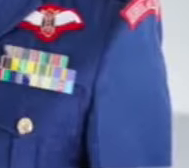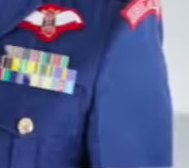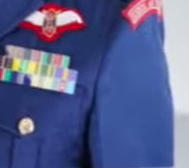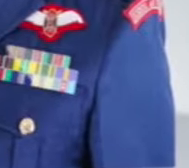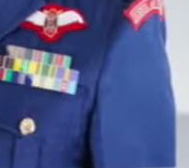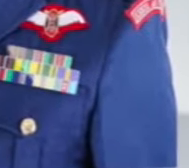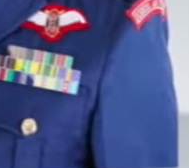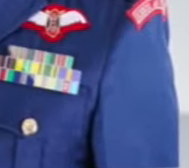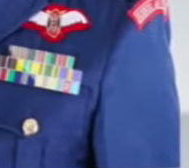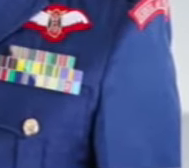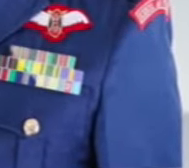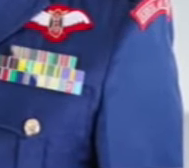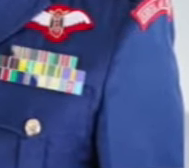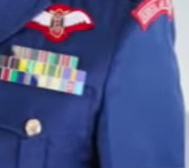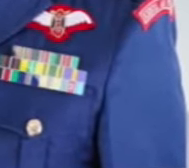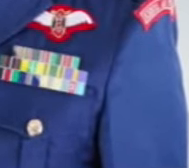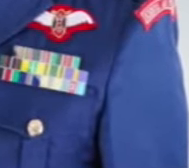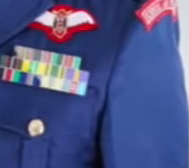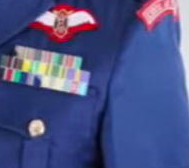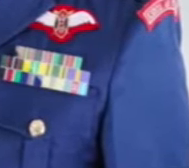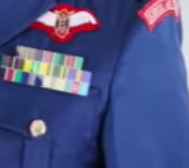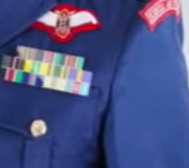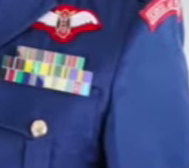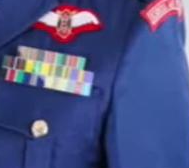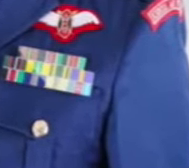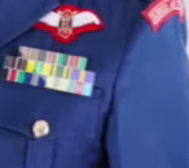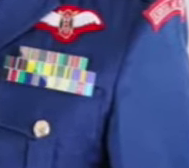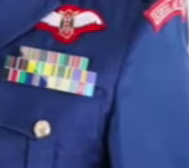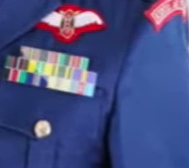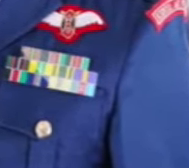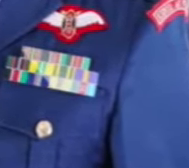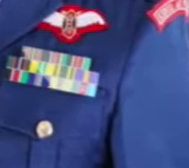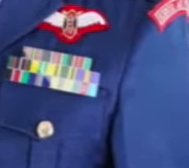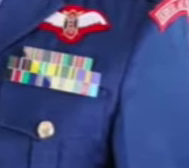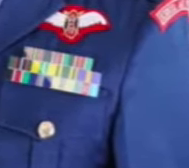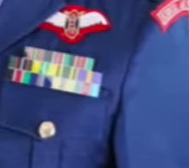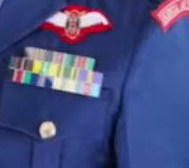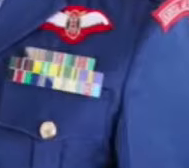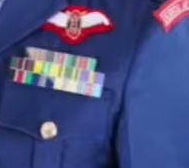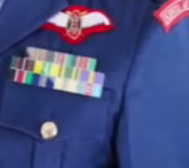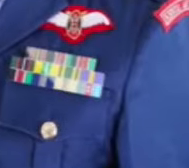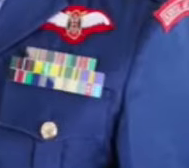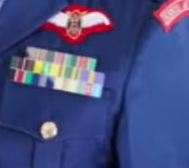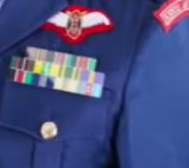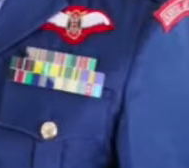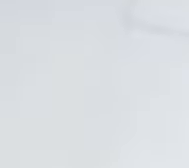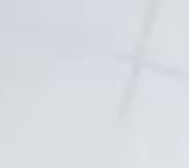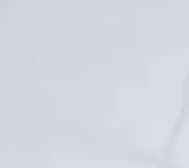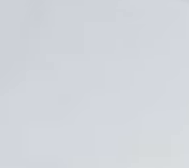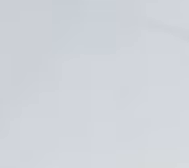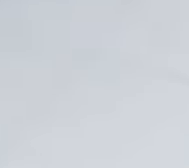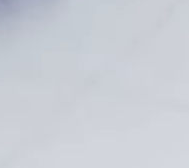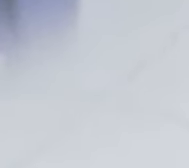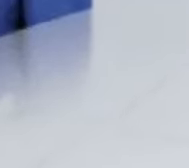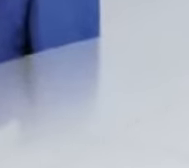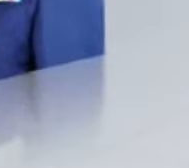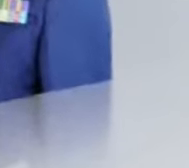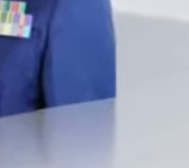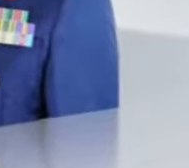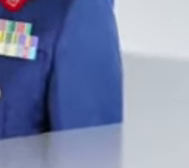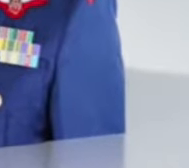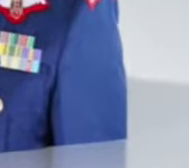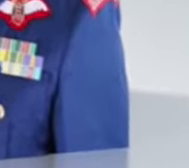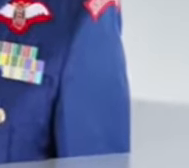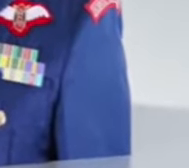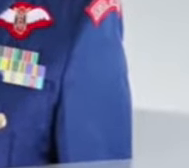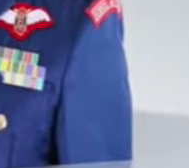1984 and was appointed second lieutenant in 1985, where he received pilot training at Moi Air Base. During his career in